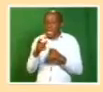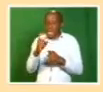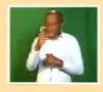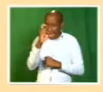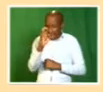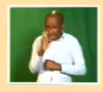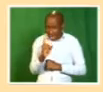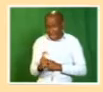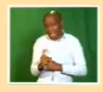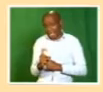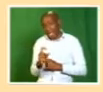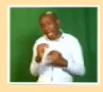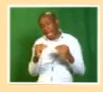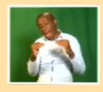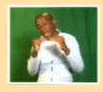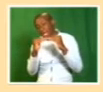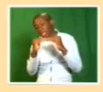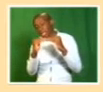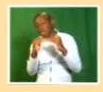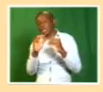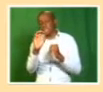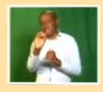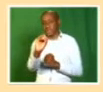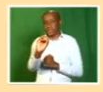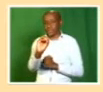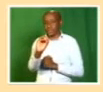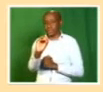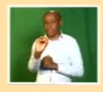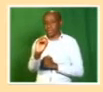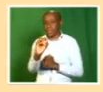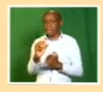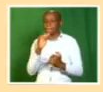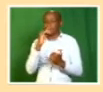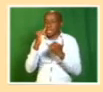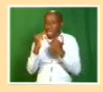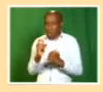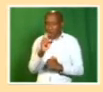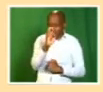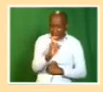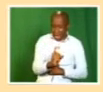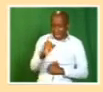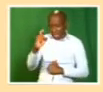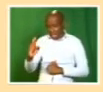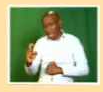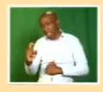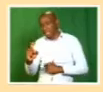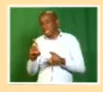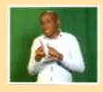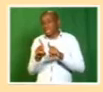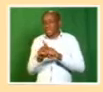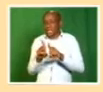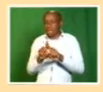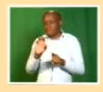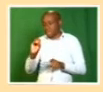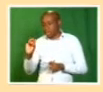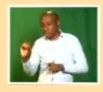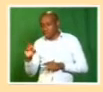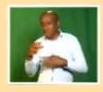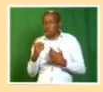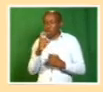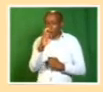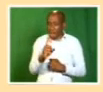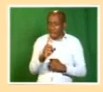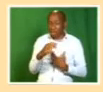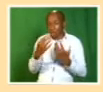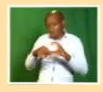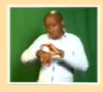when this function is equal to 0. So these are the x values. So we call them roots or zeros or just